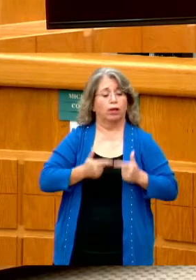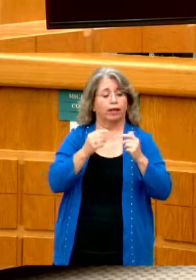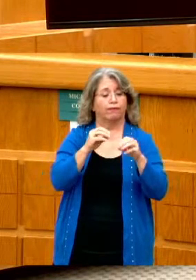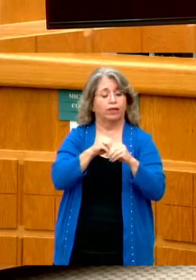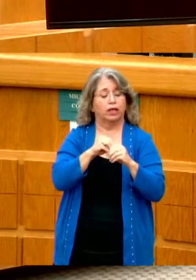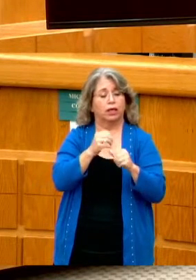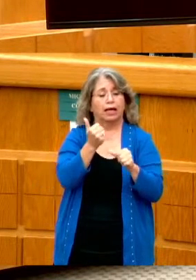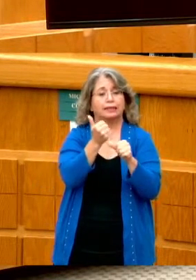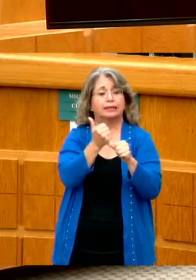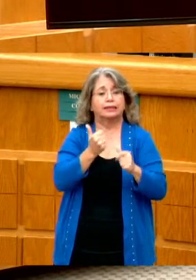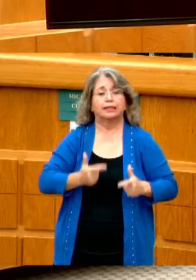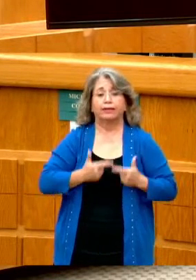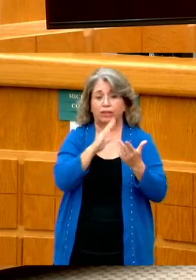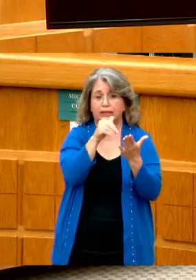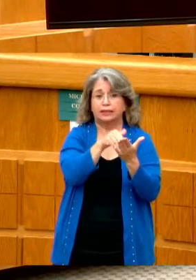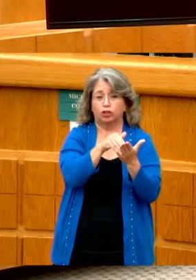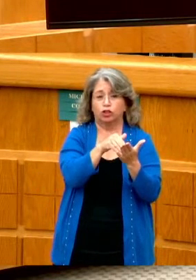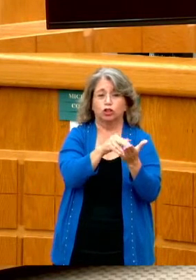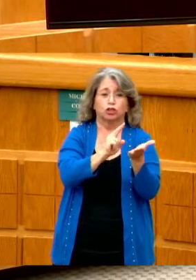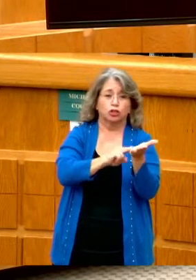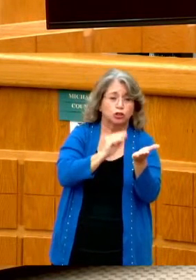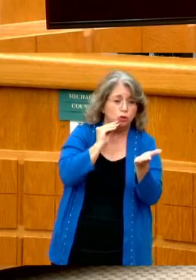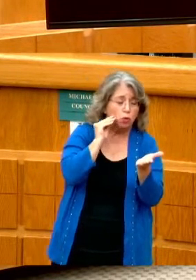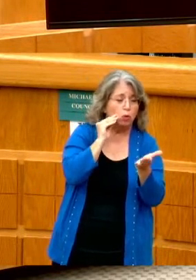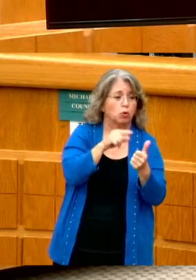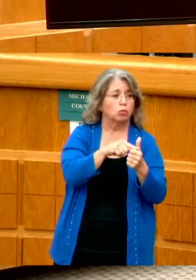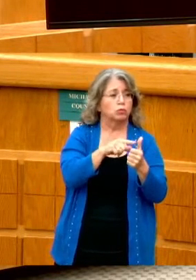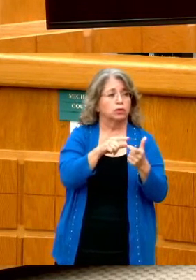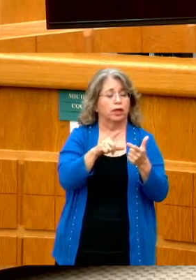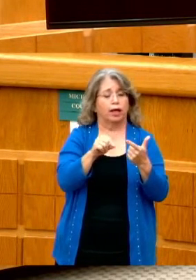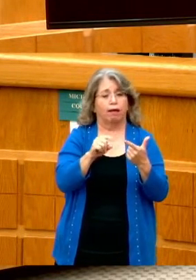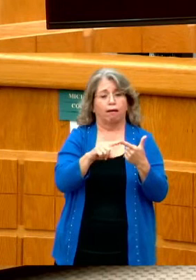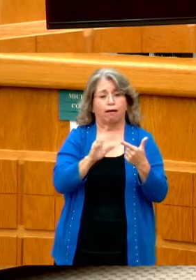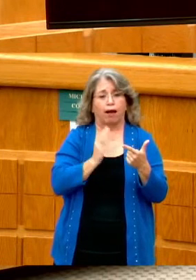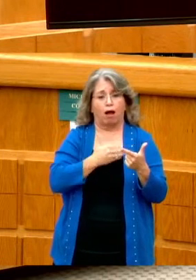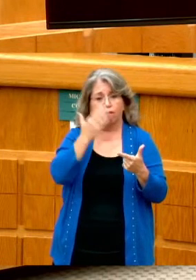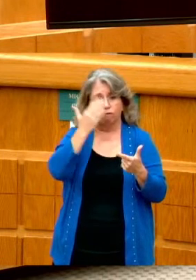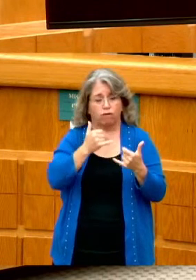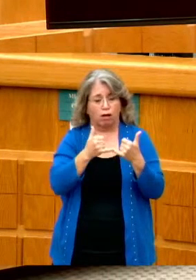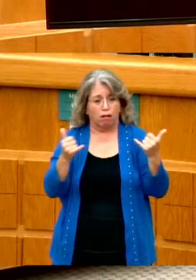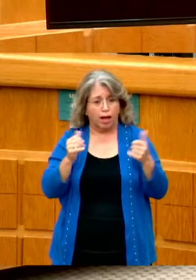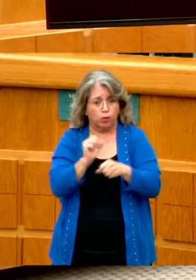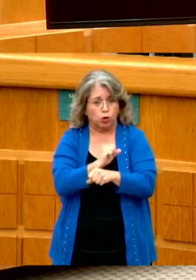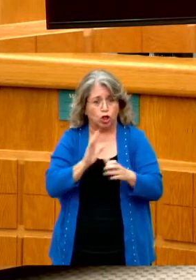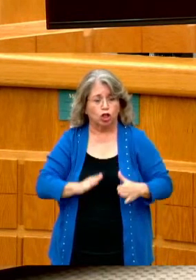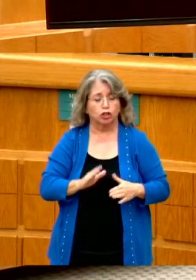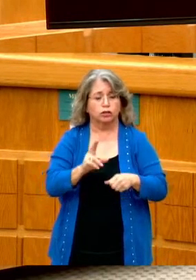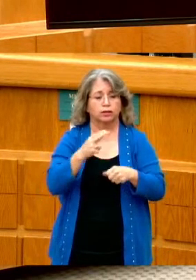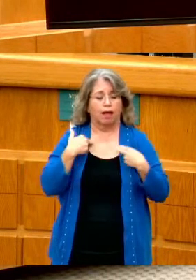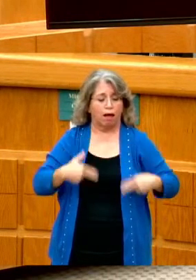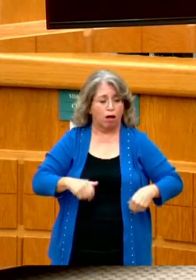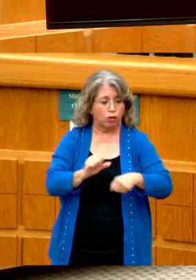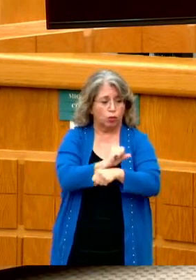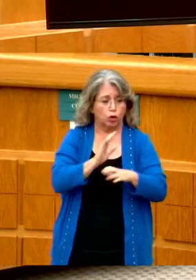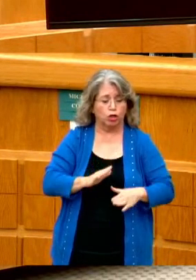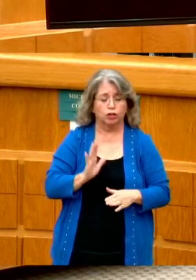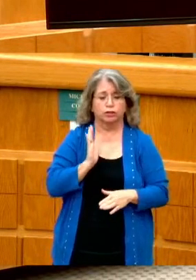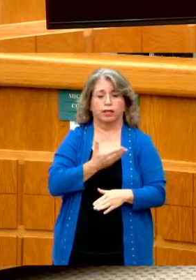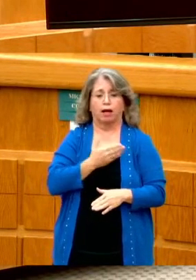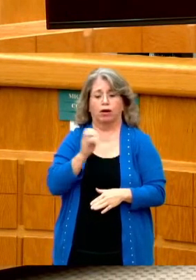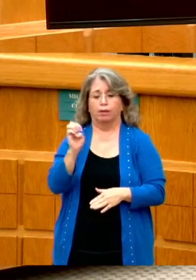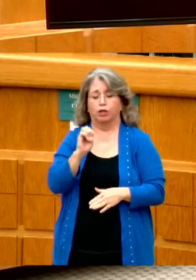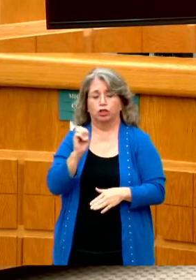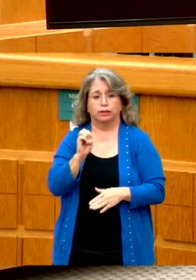get these vaccines first, including our frontline and our healthcare workers, our emergency transport folks, and our emergency